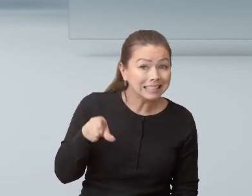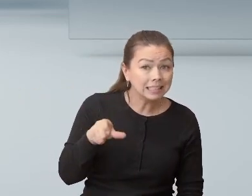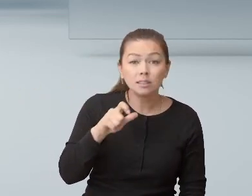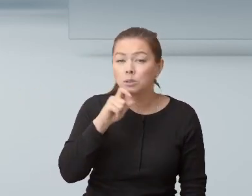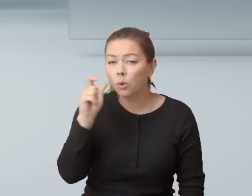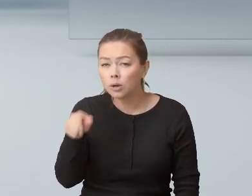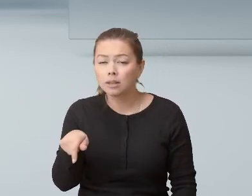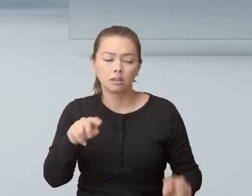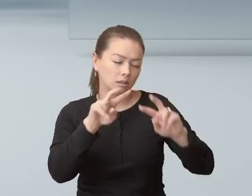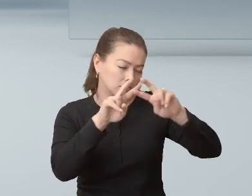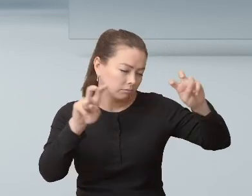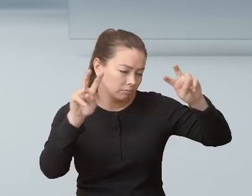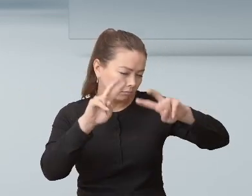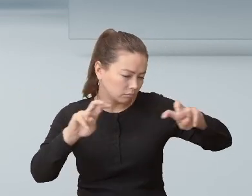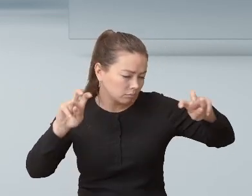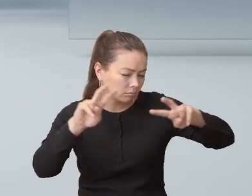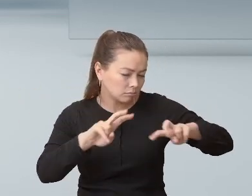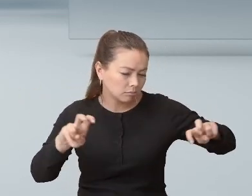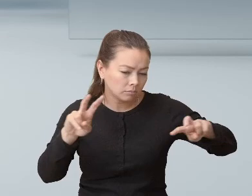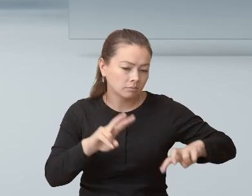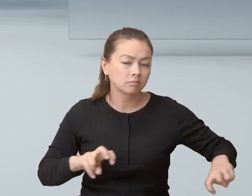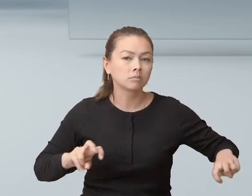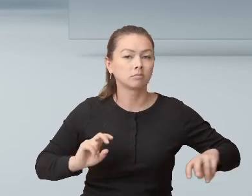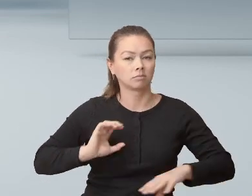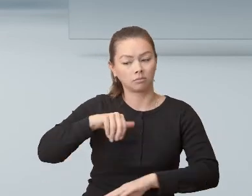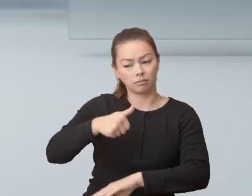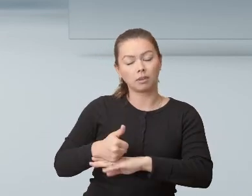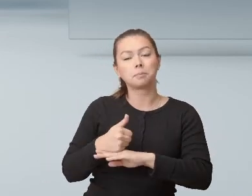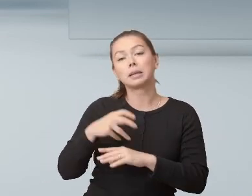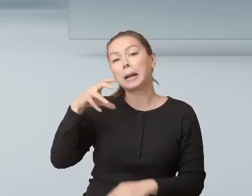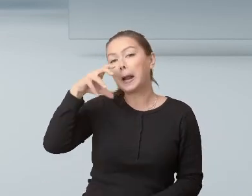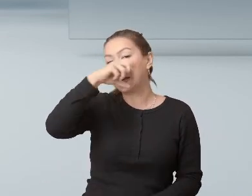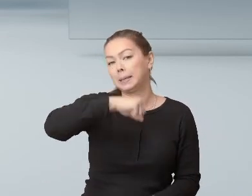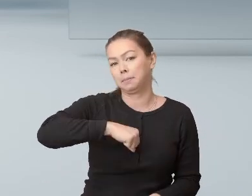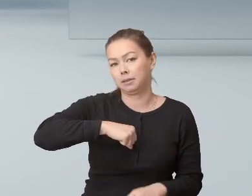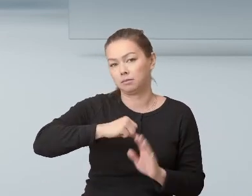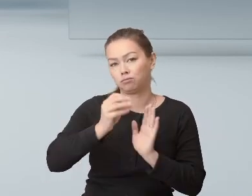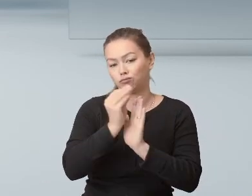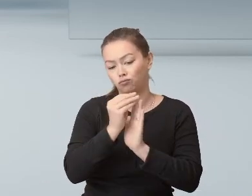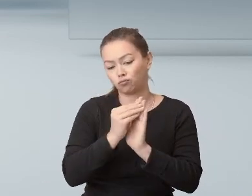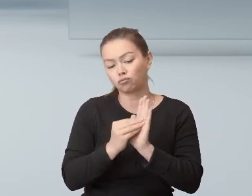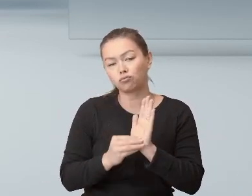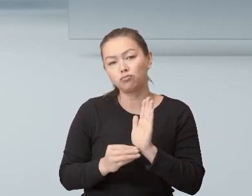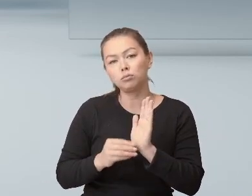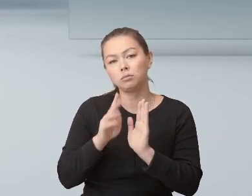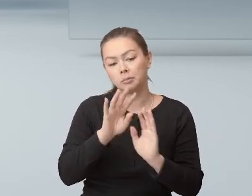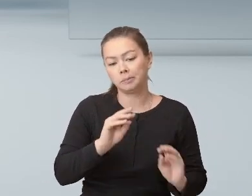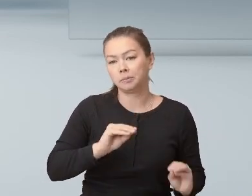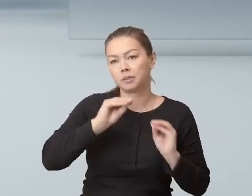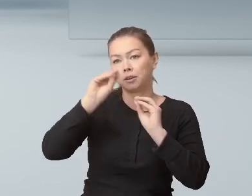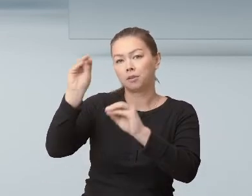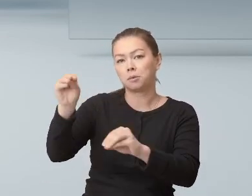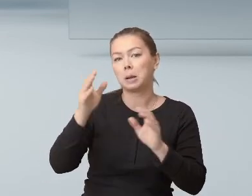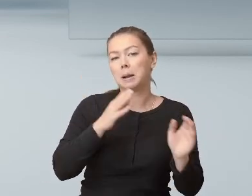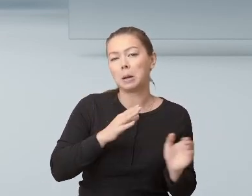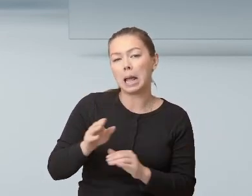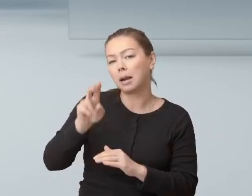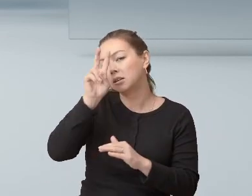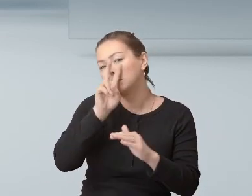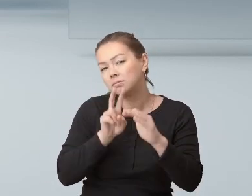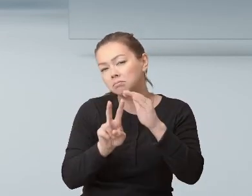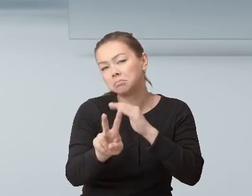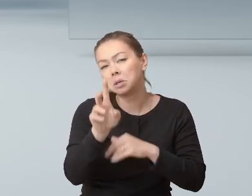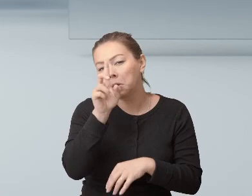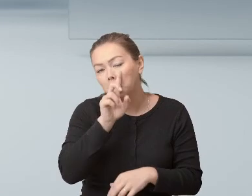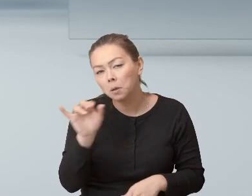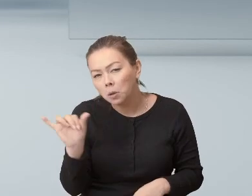And it's kind of creating an upfront estimate of here's what the migration plan would look like, your software licensing costs with whatever